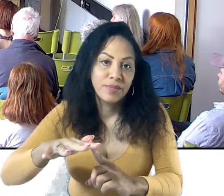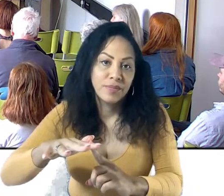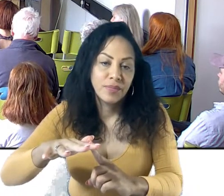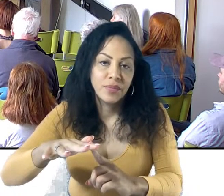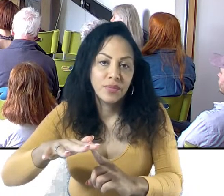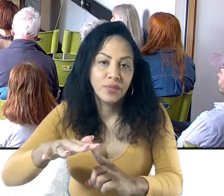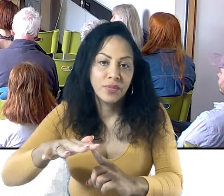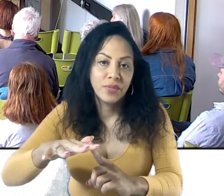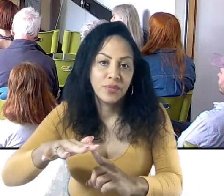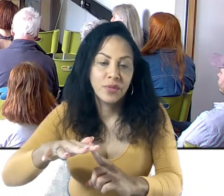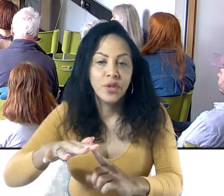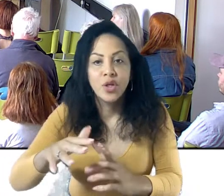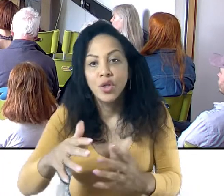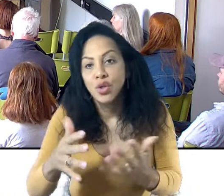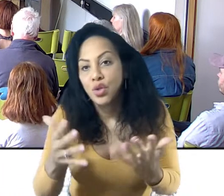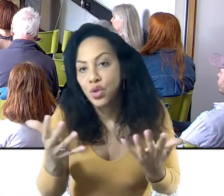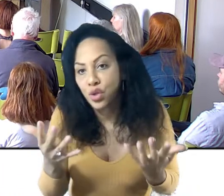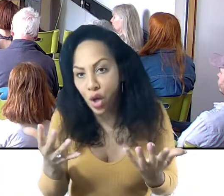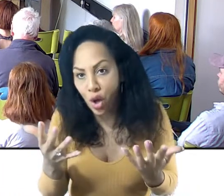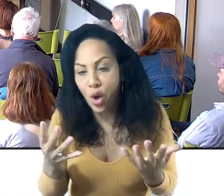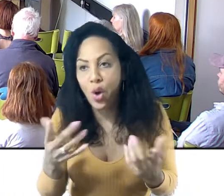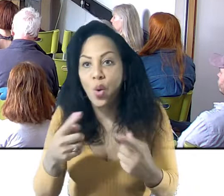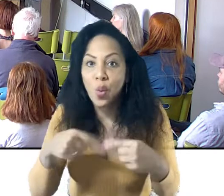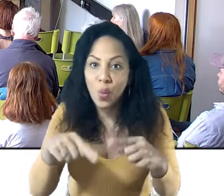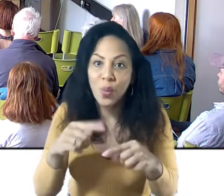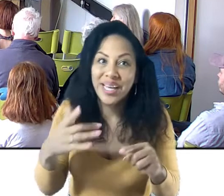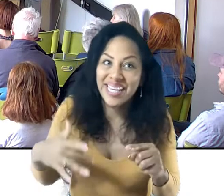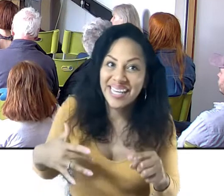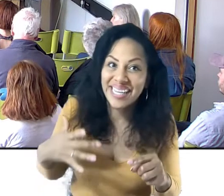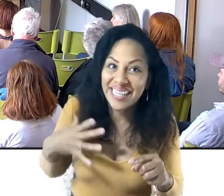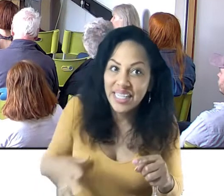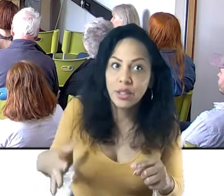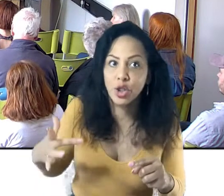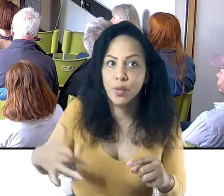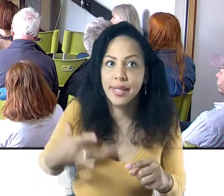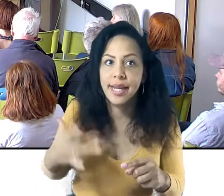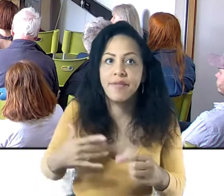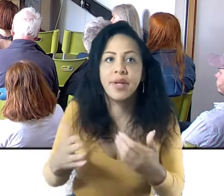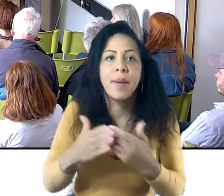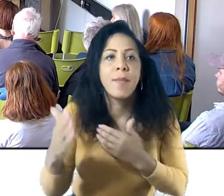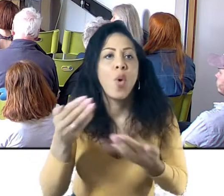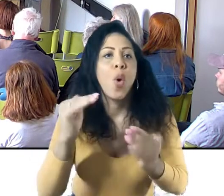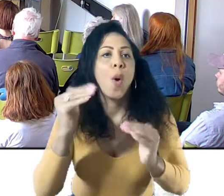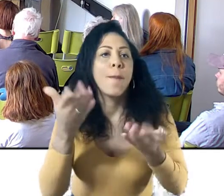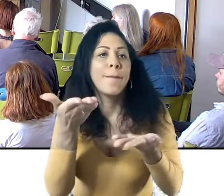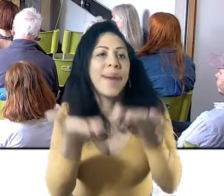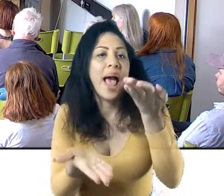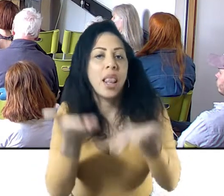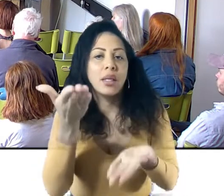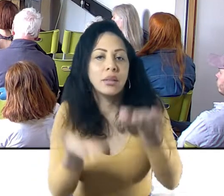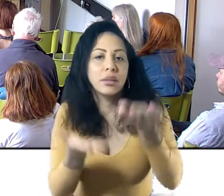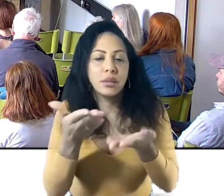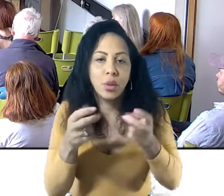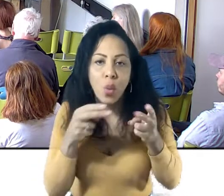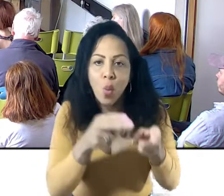balanced, interconnected way with the living systems of the planet, you know. Yeah. And